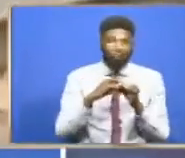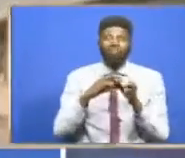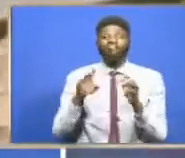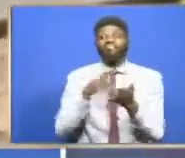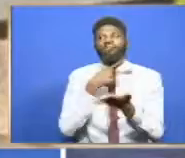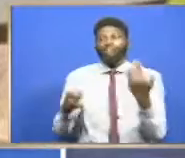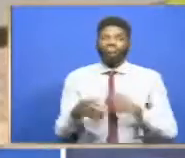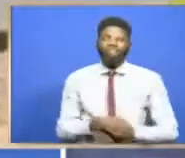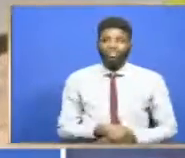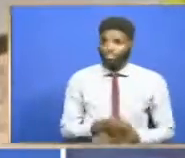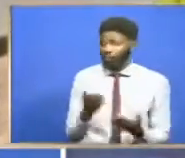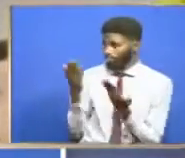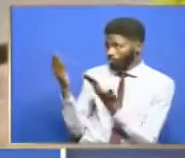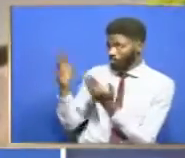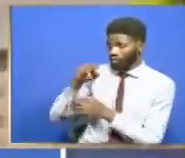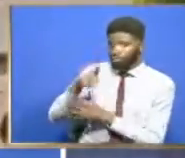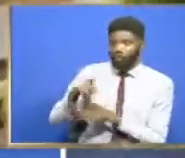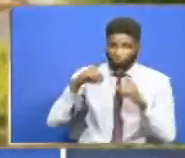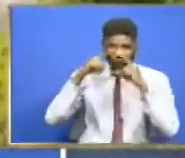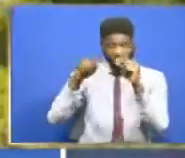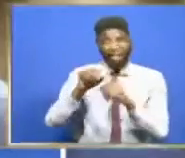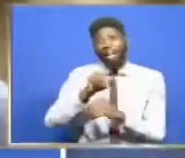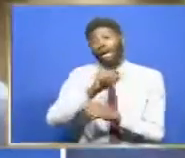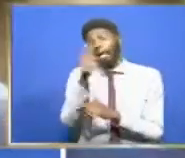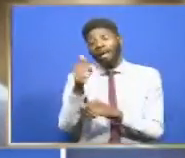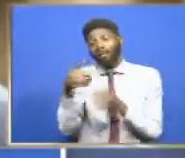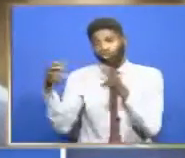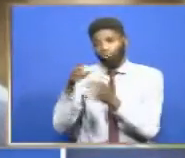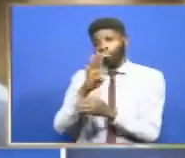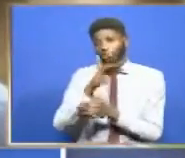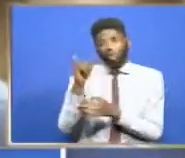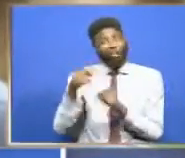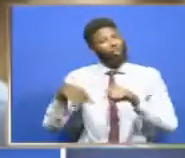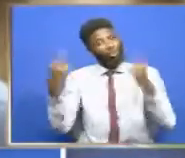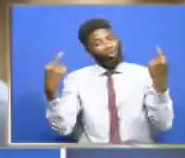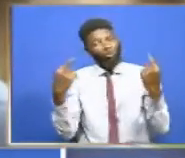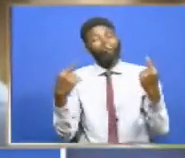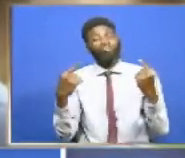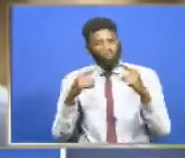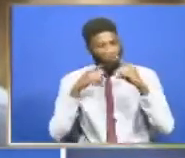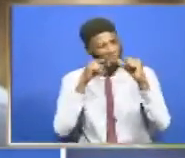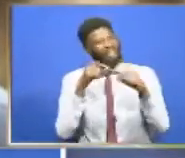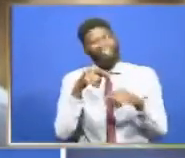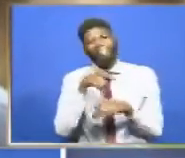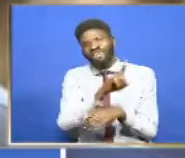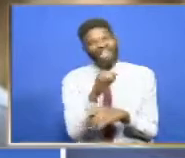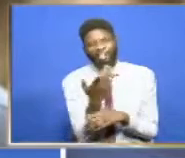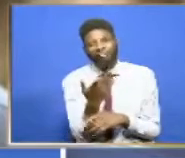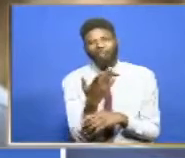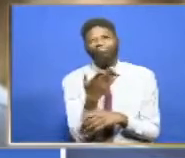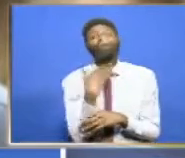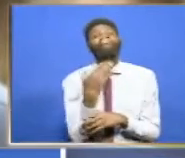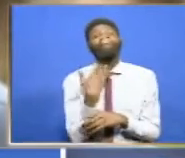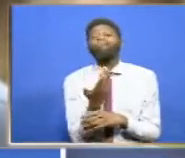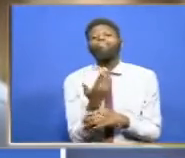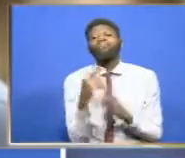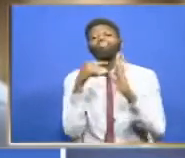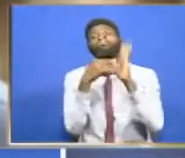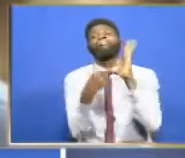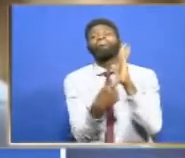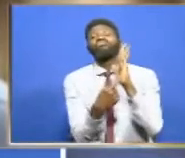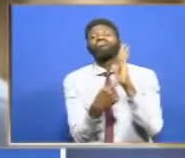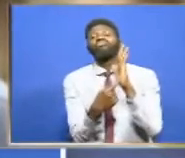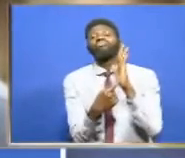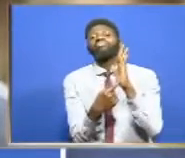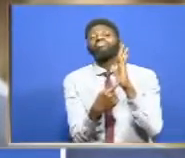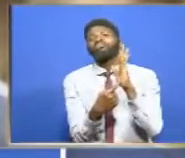has criticized opponents of Building Bridges Initiative, questioning what alternatives they were bringing to the table. The